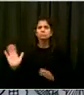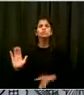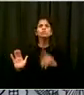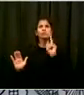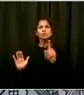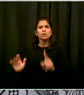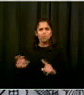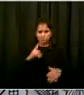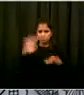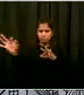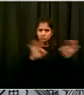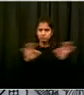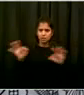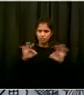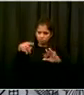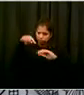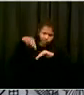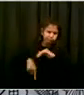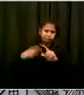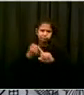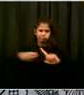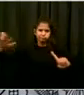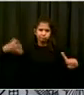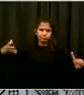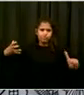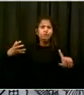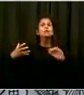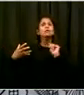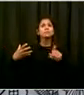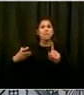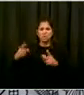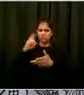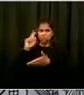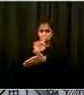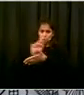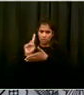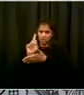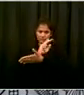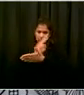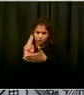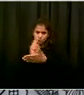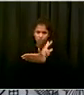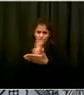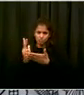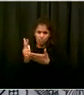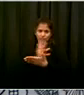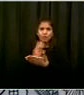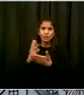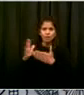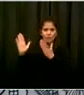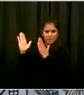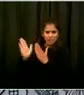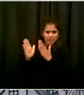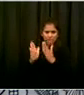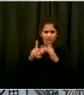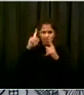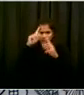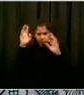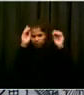It will take hard work and discipline. And certainly there will be sacrifice. And I feel for anyone in the communities